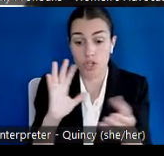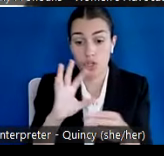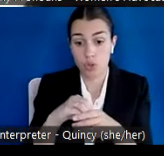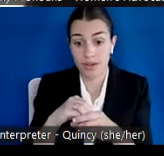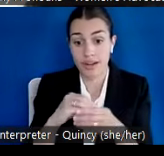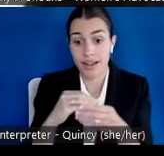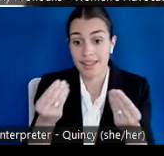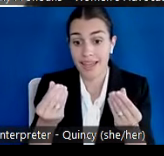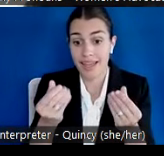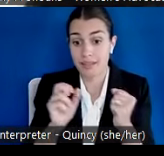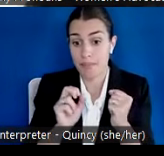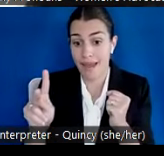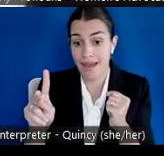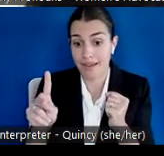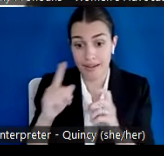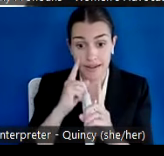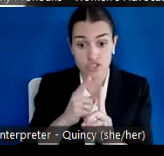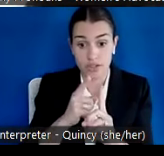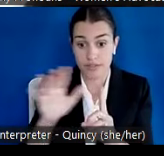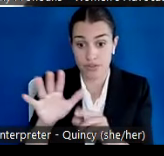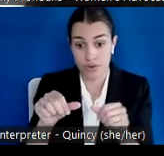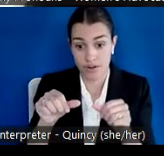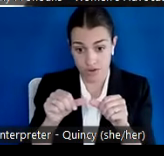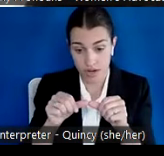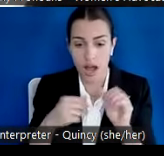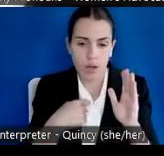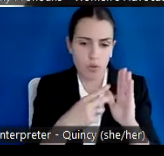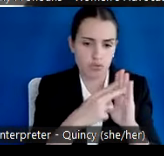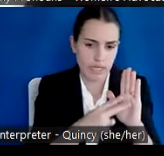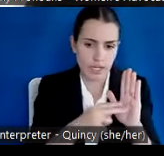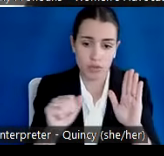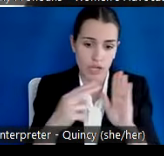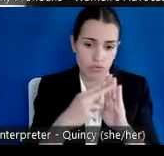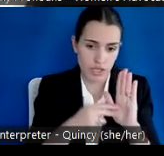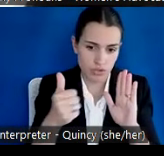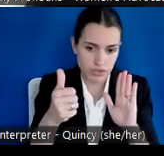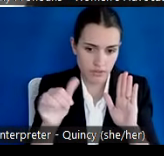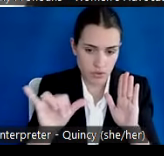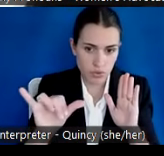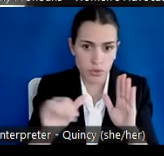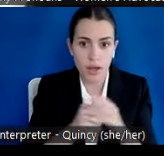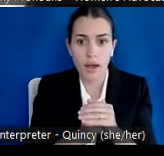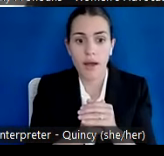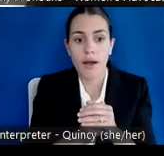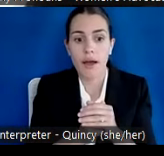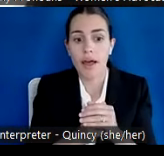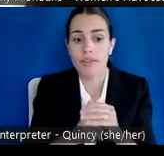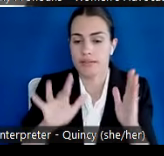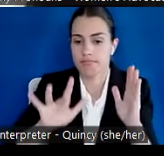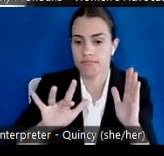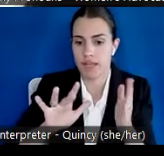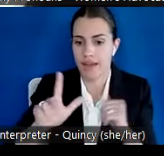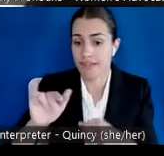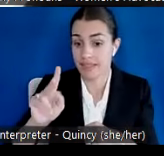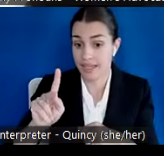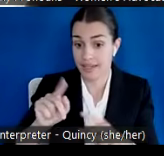initiatives in your area. And you can read along and access other resources at the link on the screen. We'll also put it in